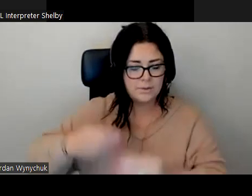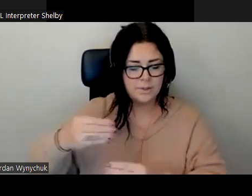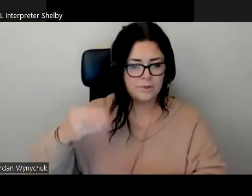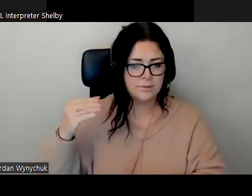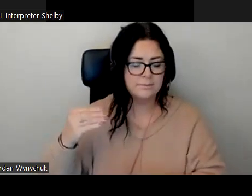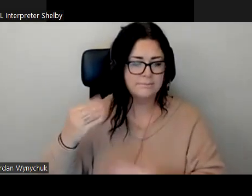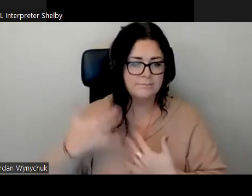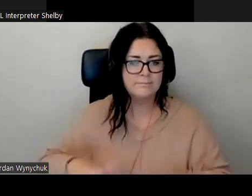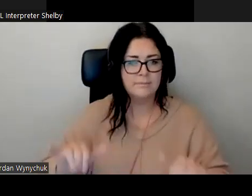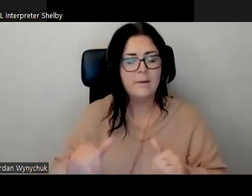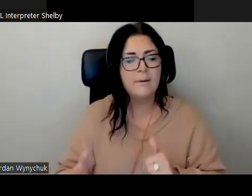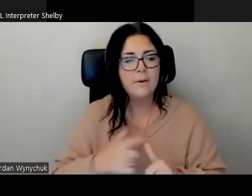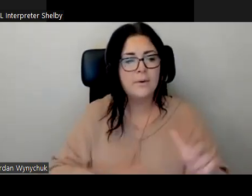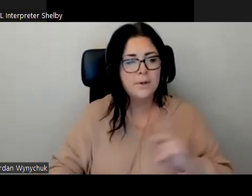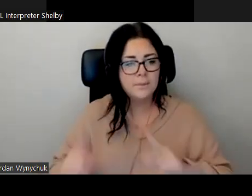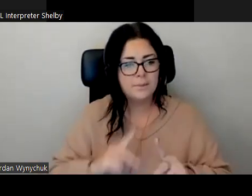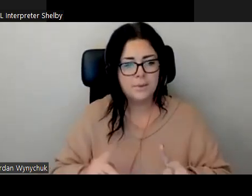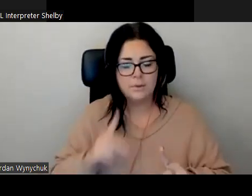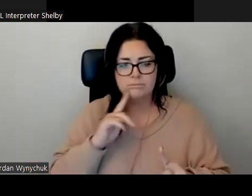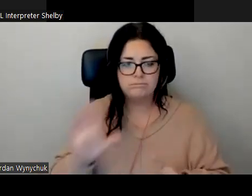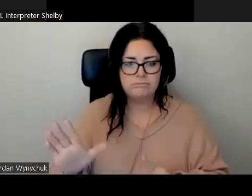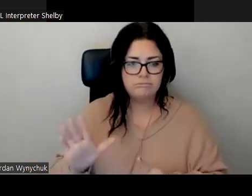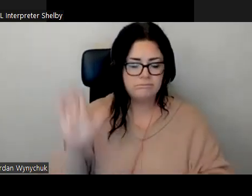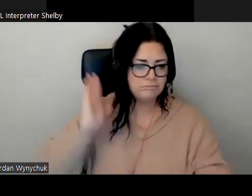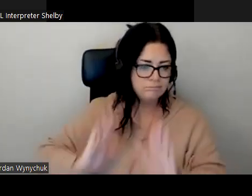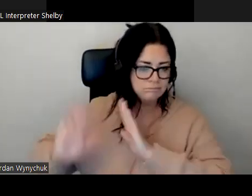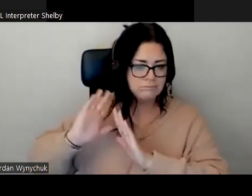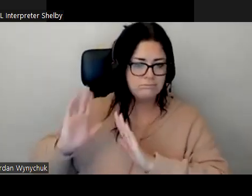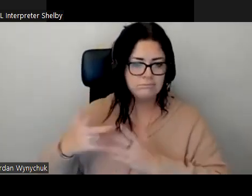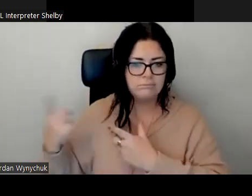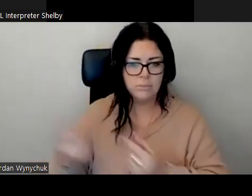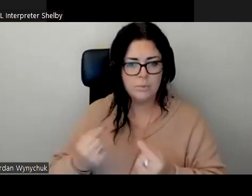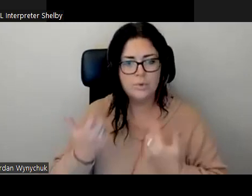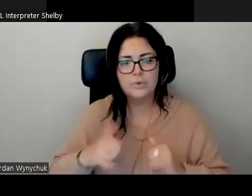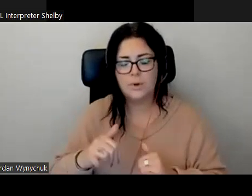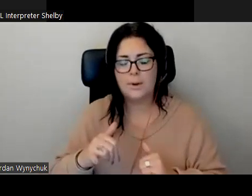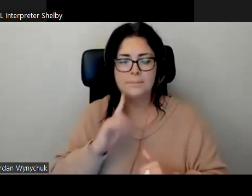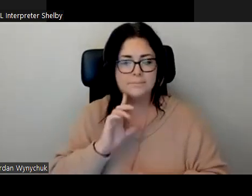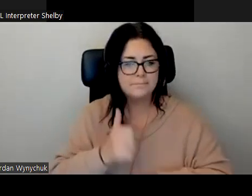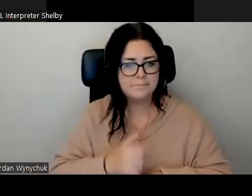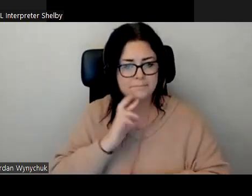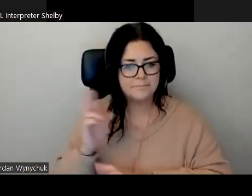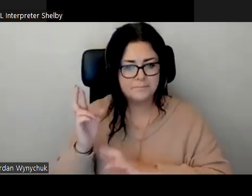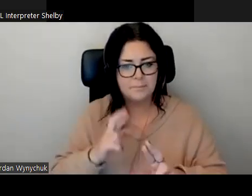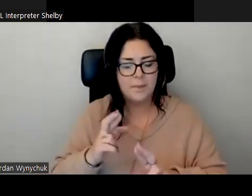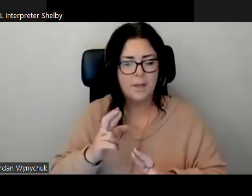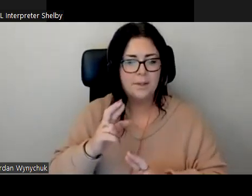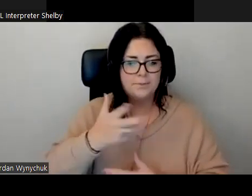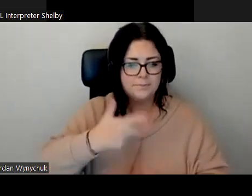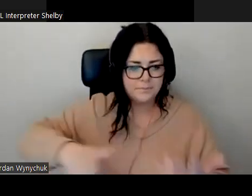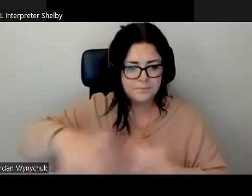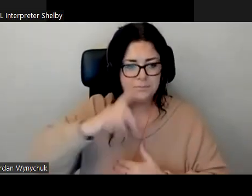since time immemorial, we strive to be responsible stewards of the land and to respect the